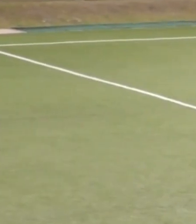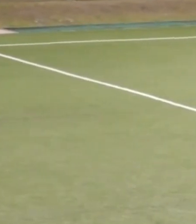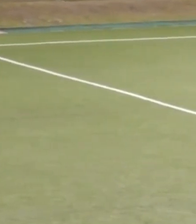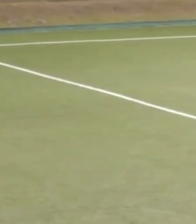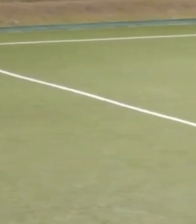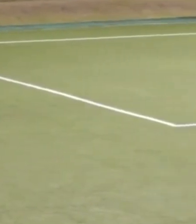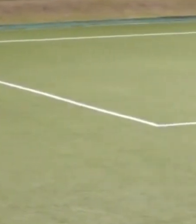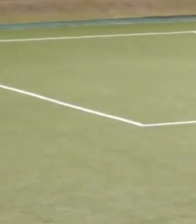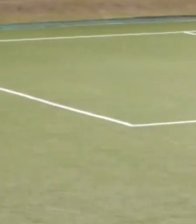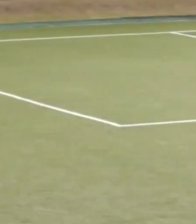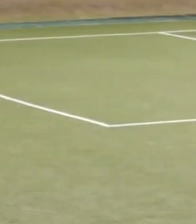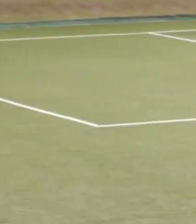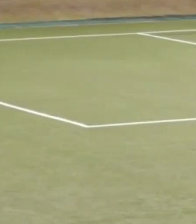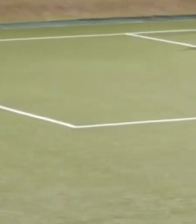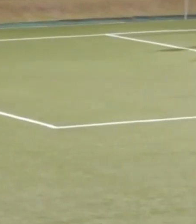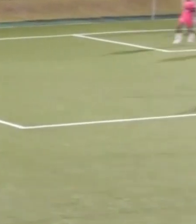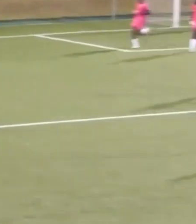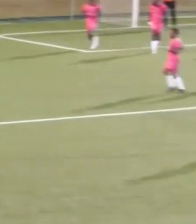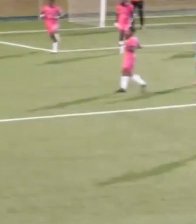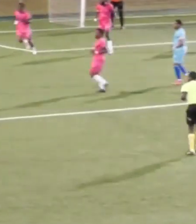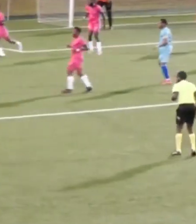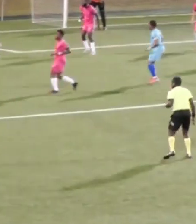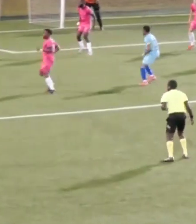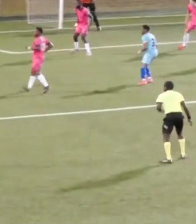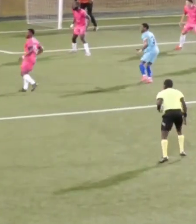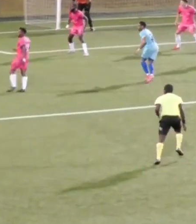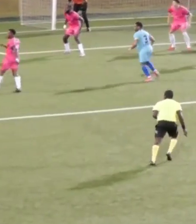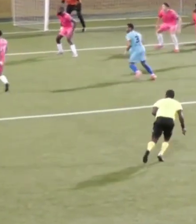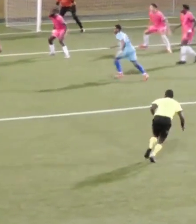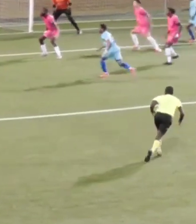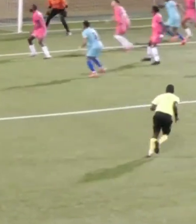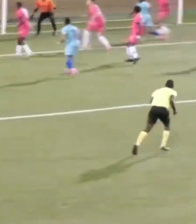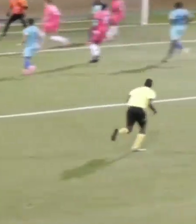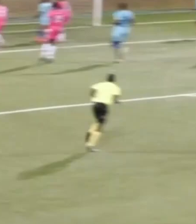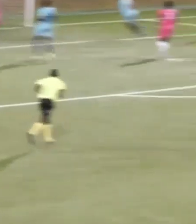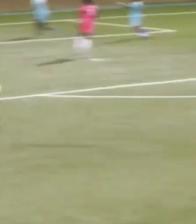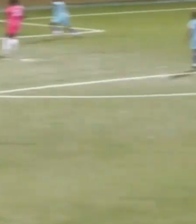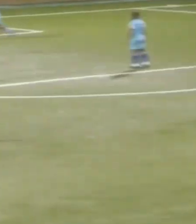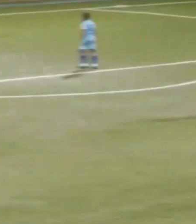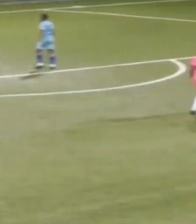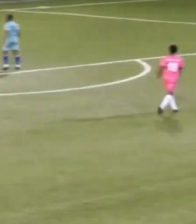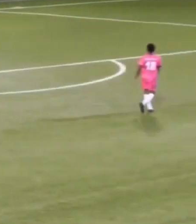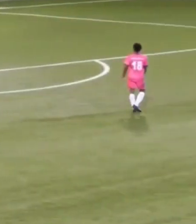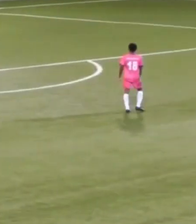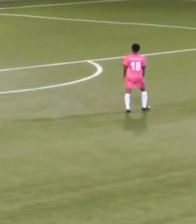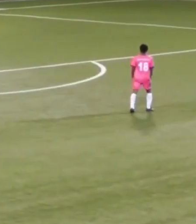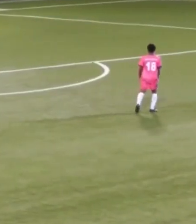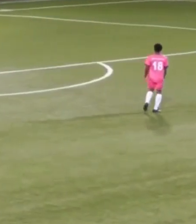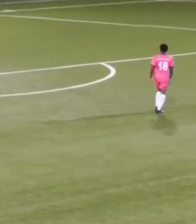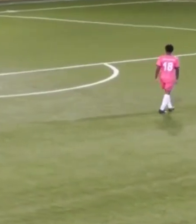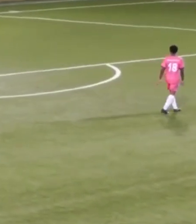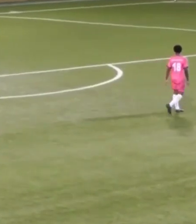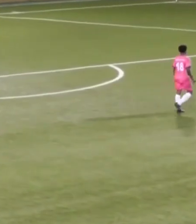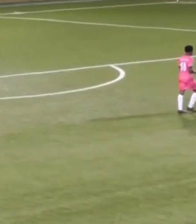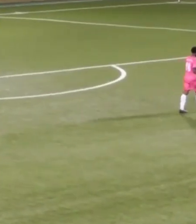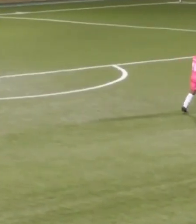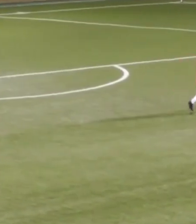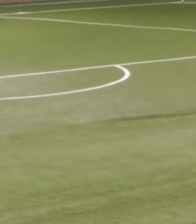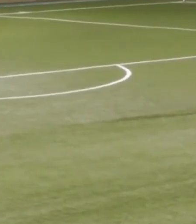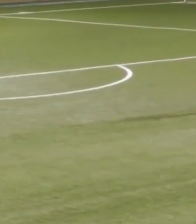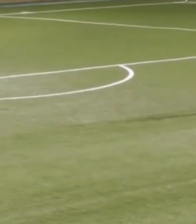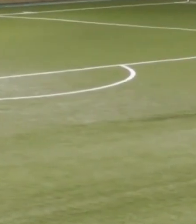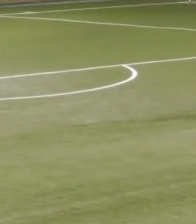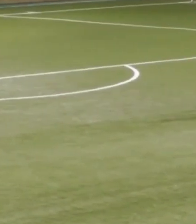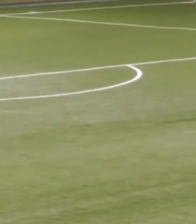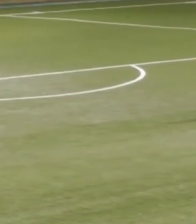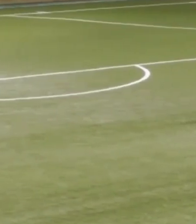this one from the training ground. Raymar Walters with brilliant footwork, and the cross was surgical. Tyra Reyes-Demon dunk